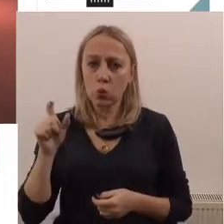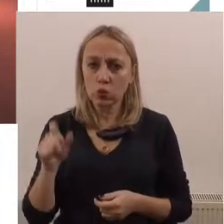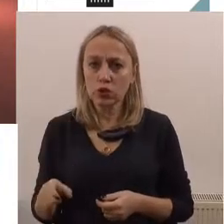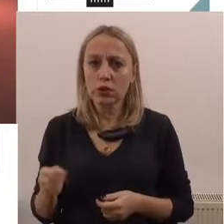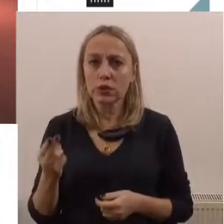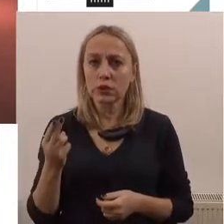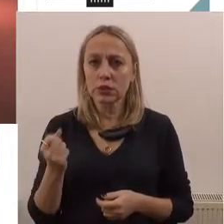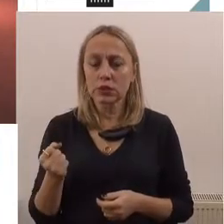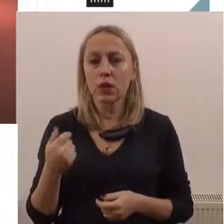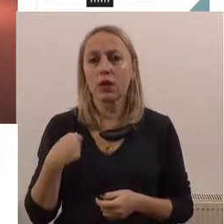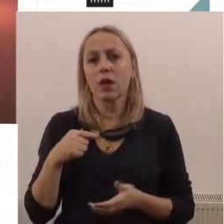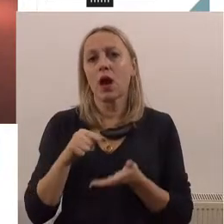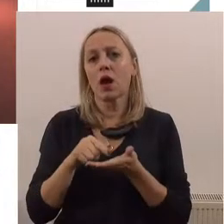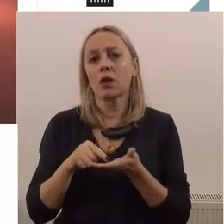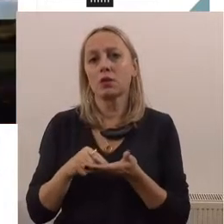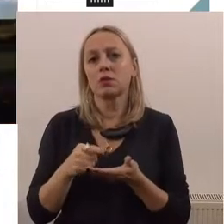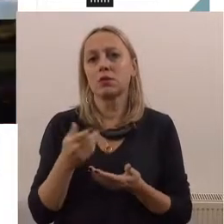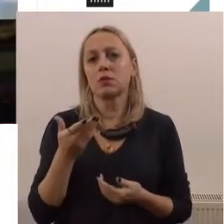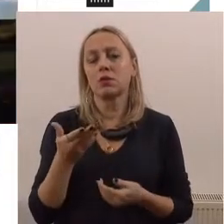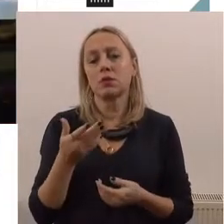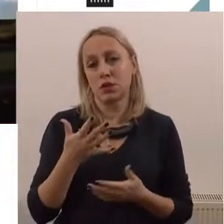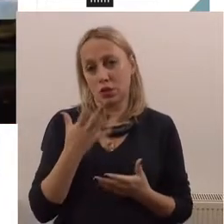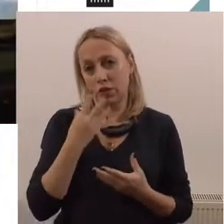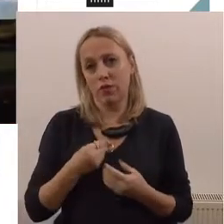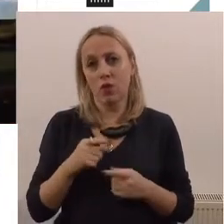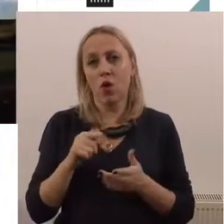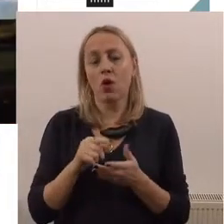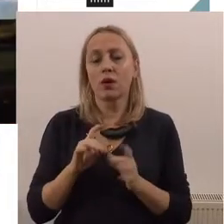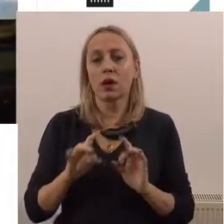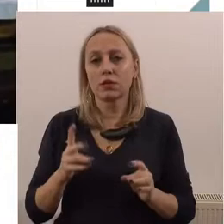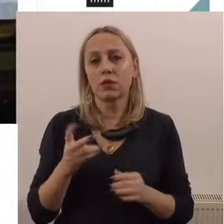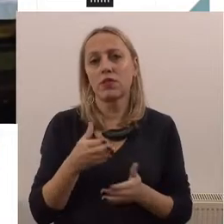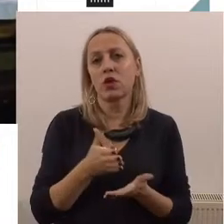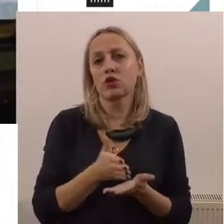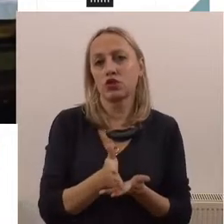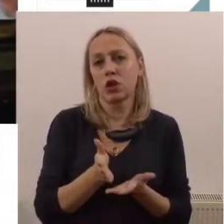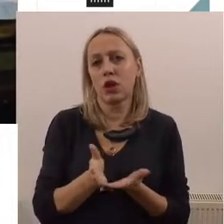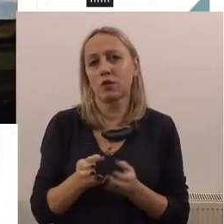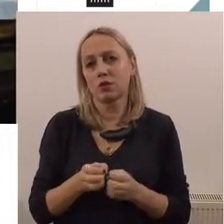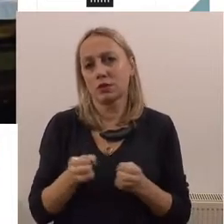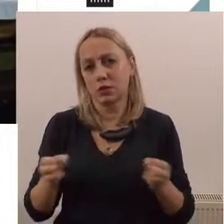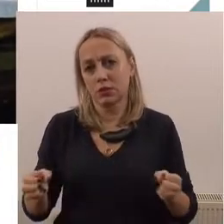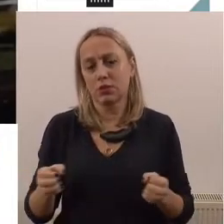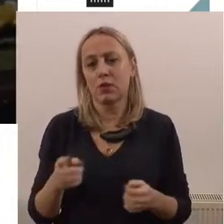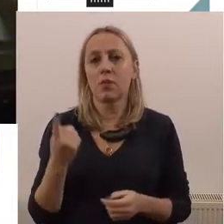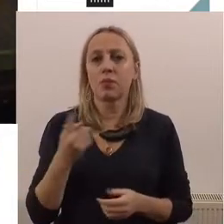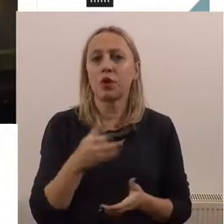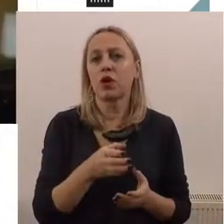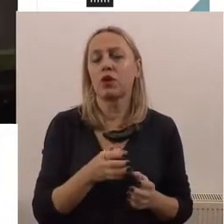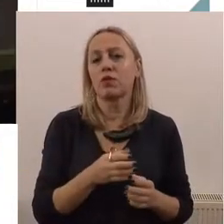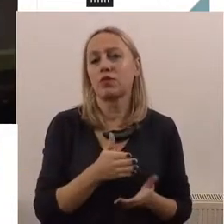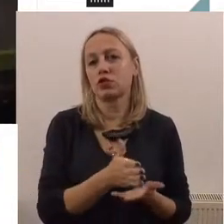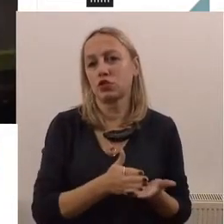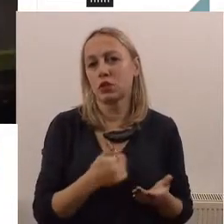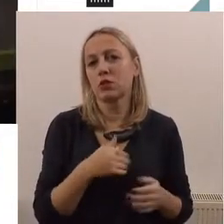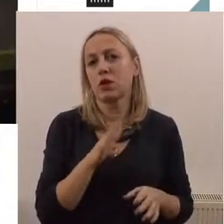So, good afternoon. I'm happy to see you all. I'm an artist, and I will talk to you